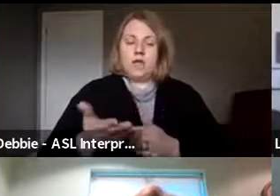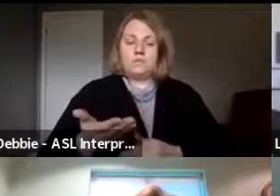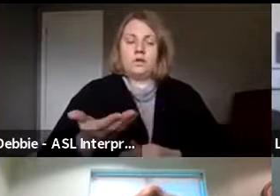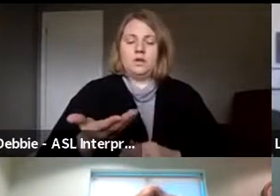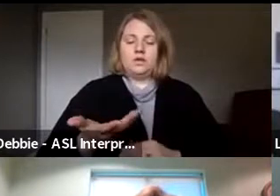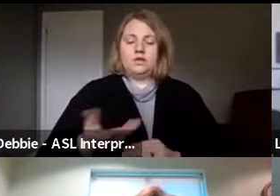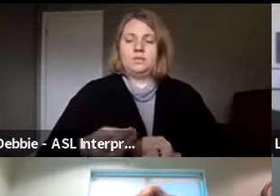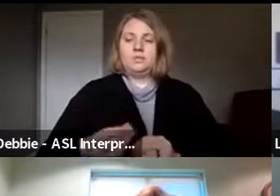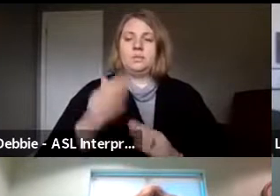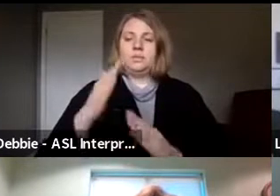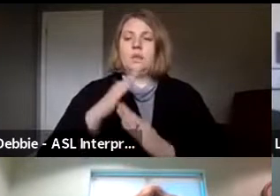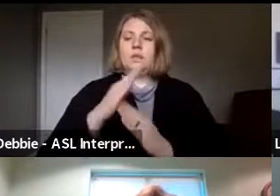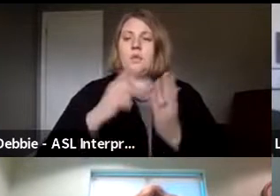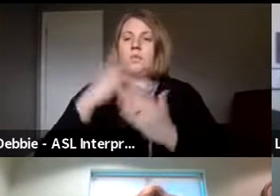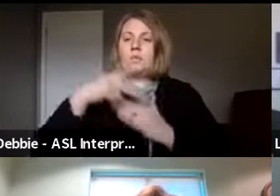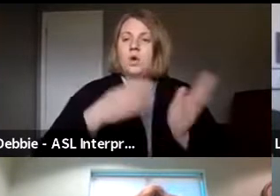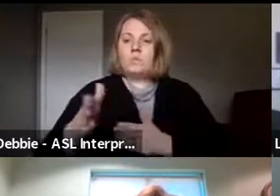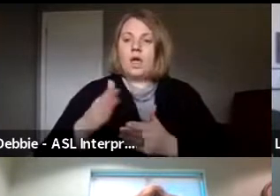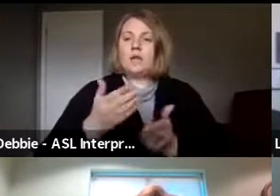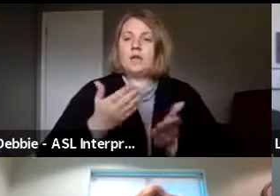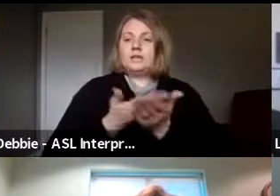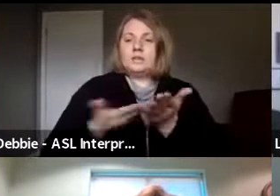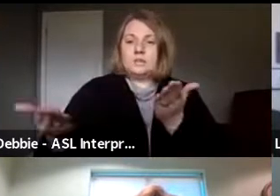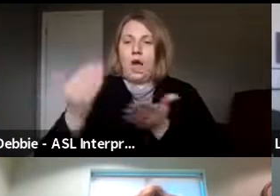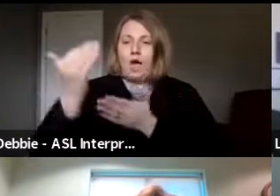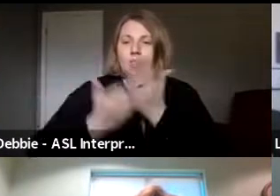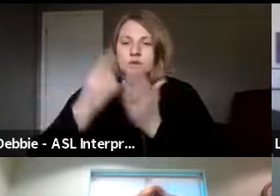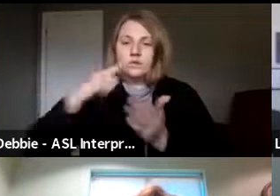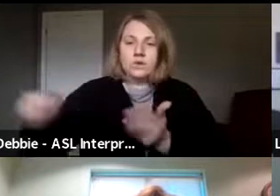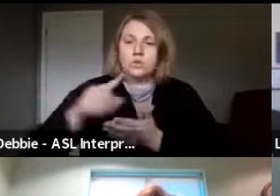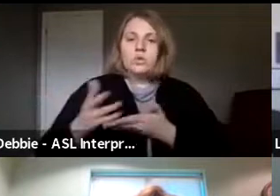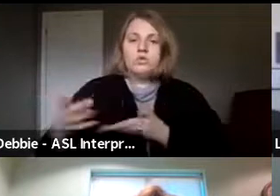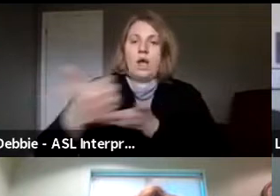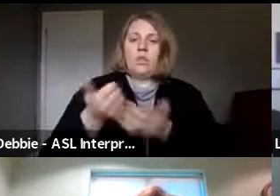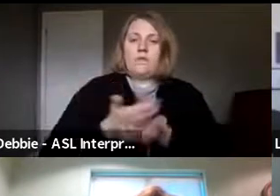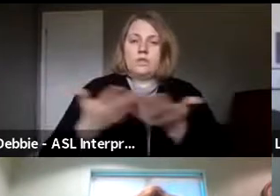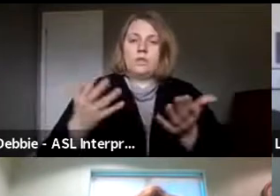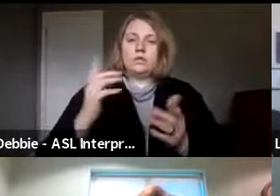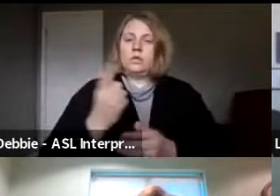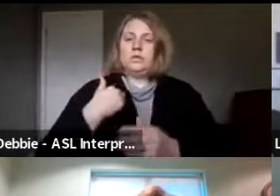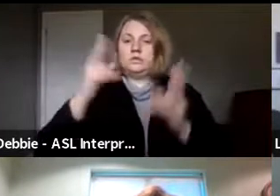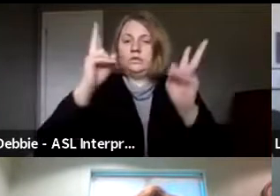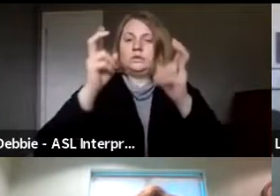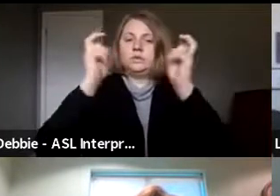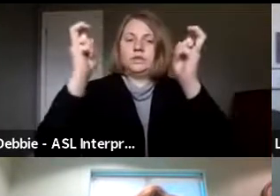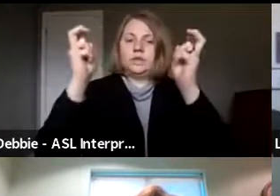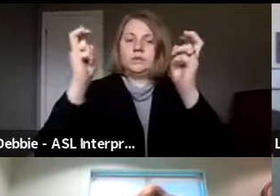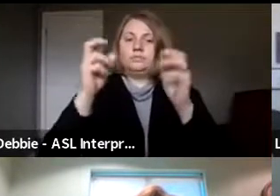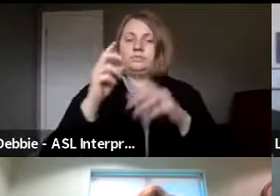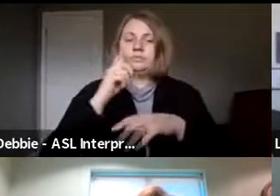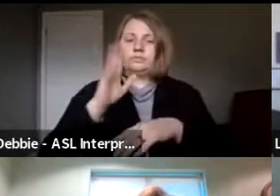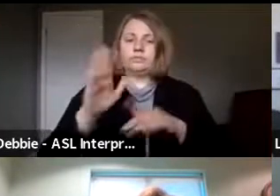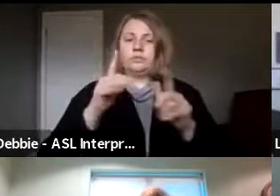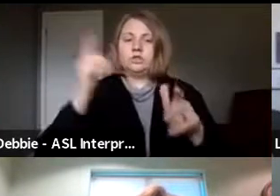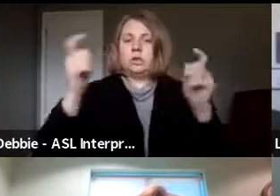of our program plan is a supply list so that you can gather them up. There's always a theme, putting the program into a larger context for your audience and your